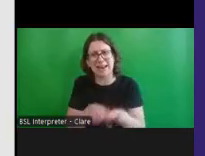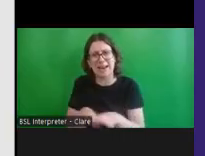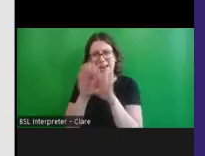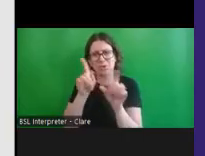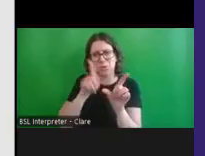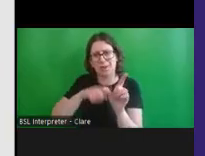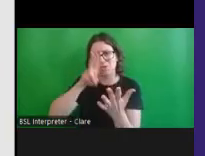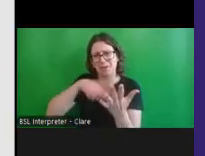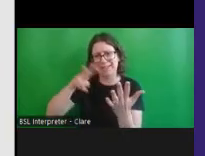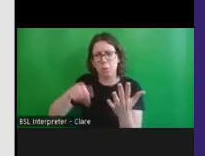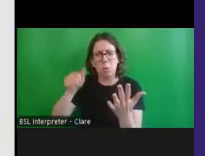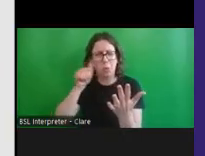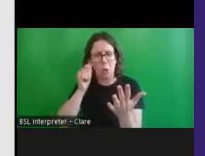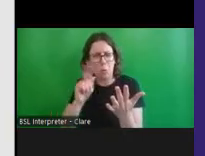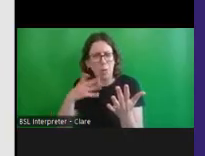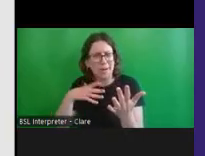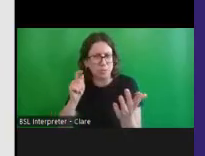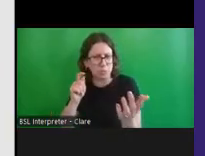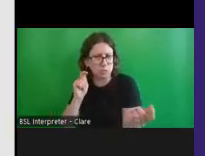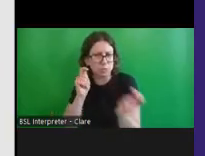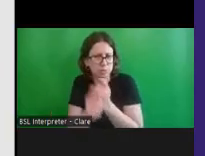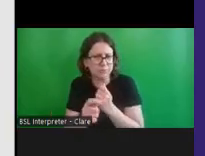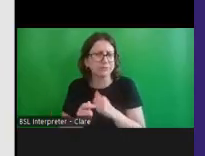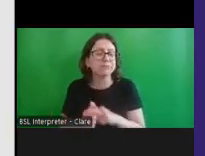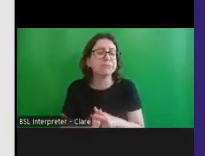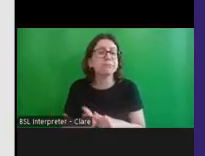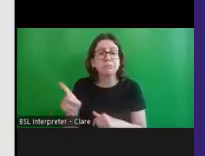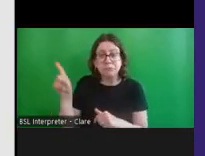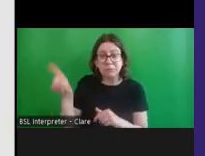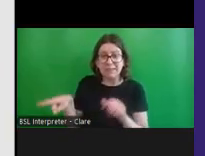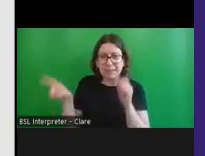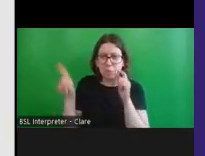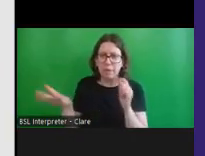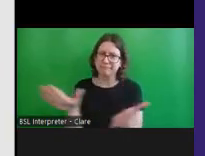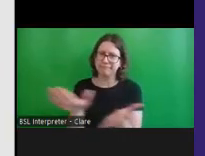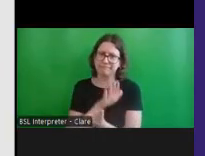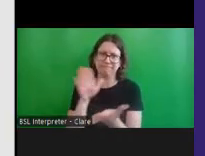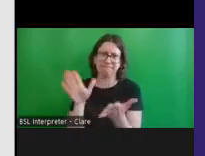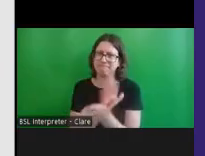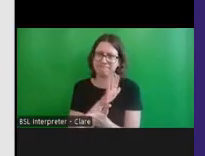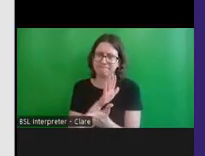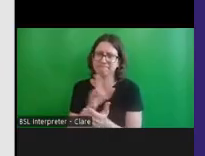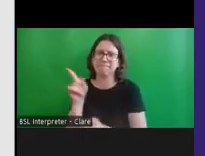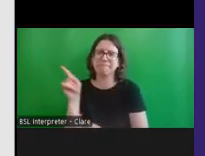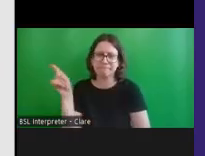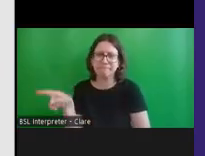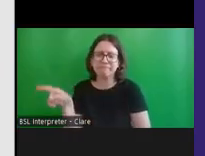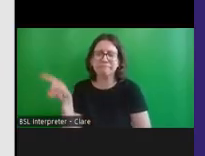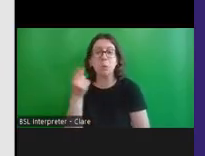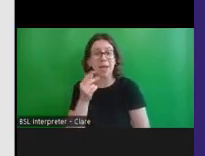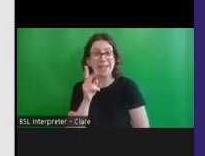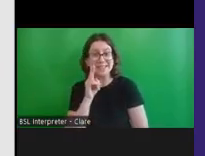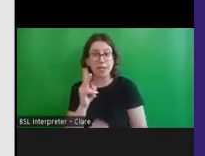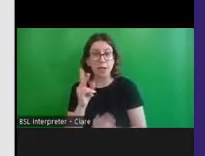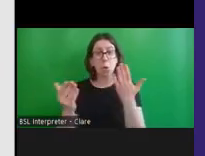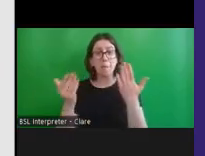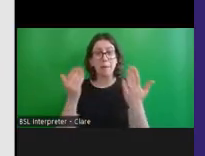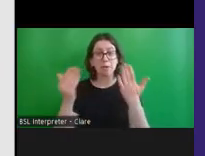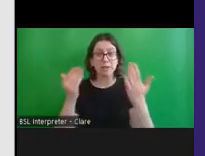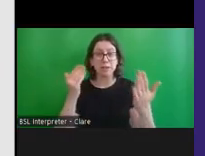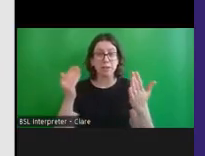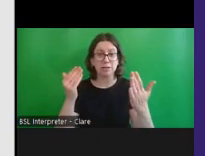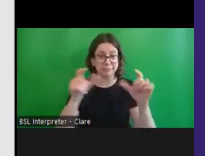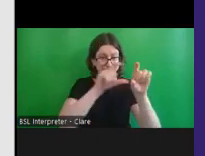one. This is the one we're really pleased about from our side. What you can see there is a comparison between